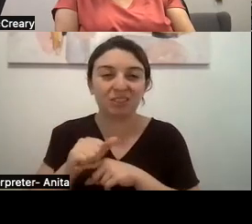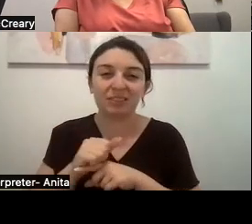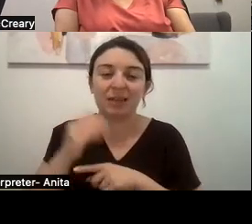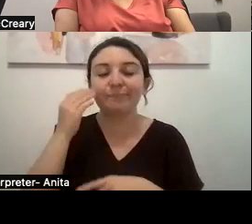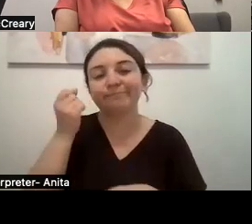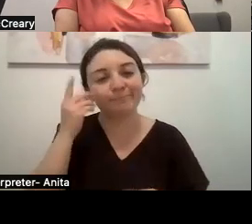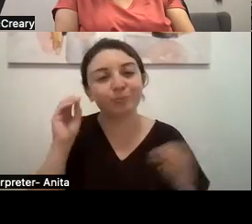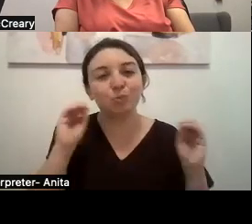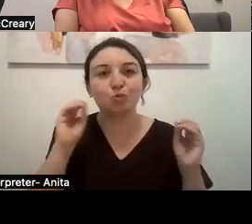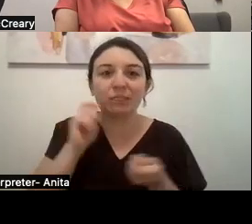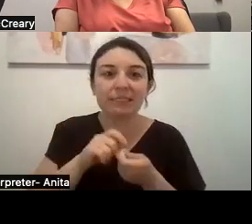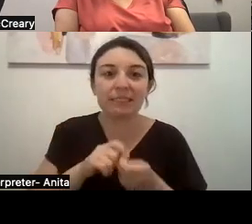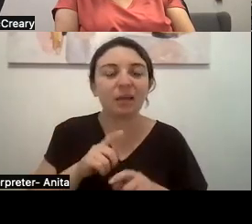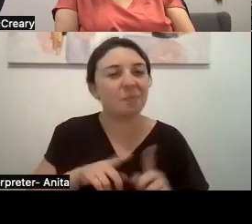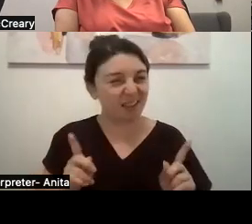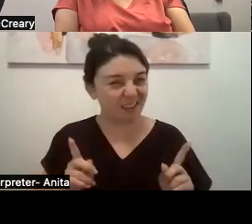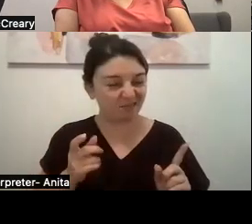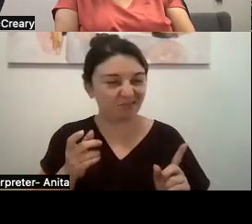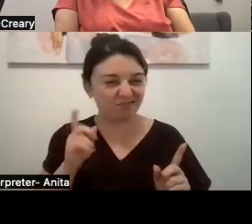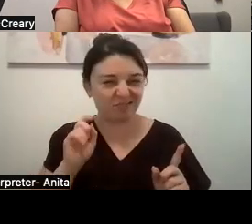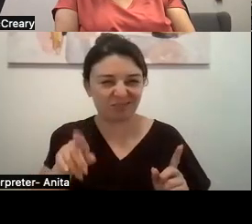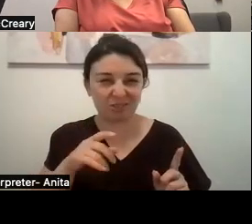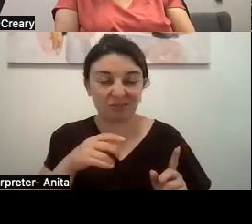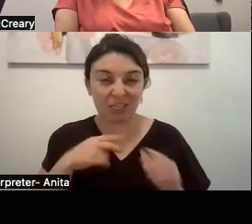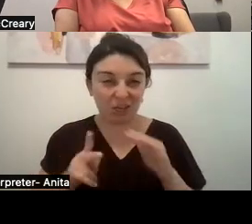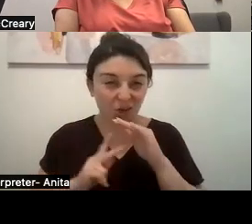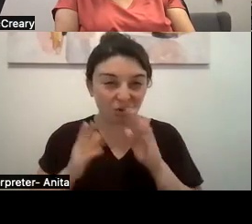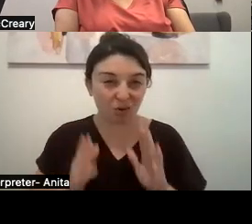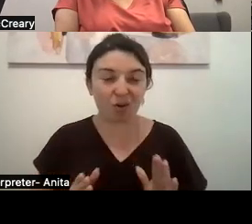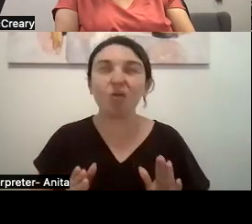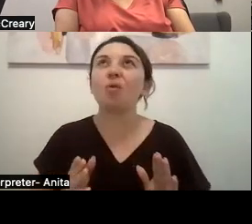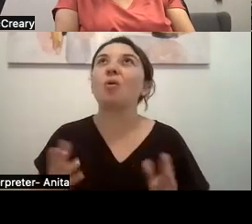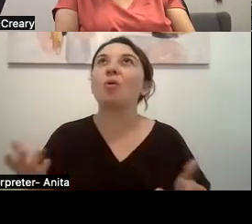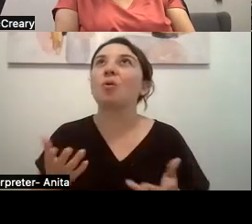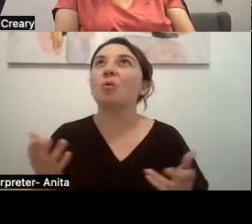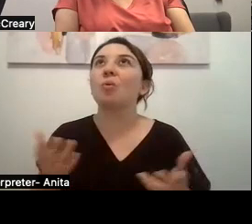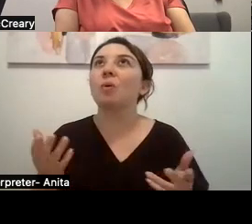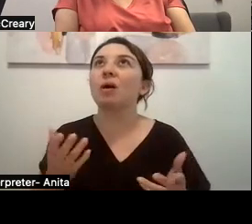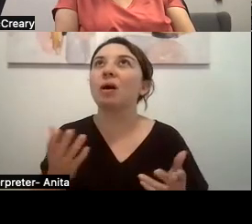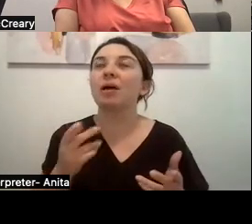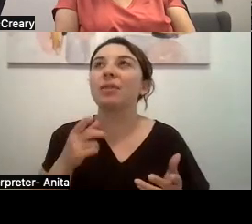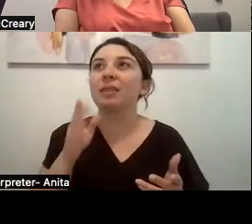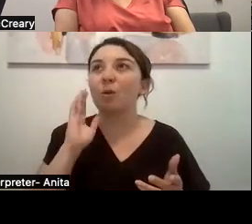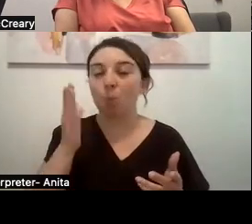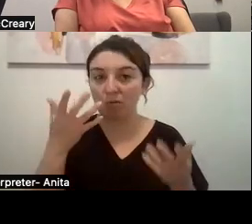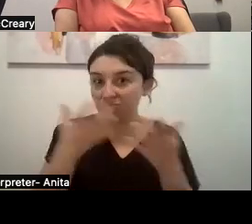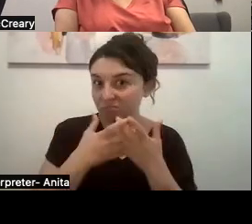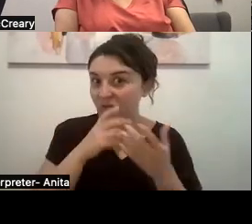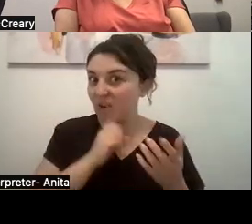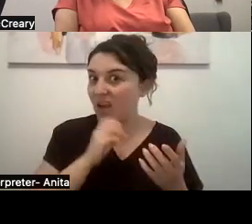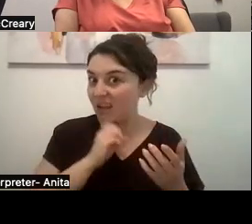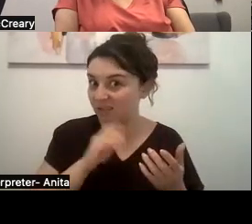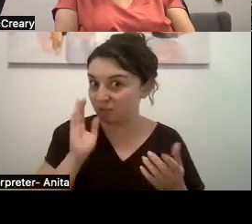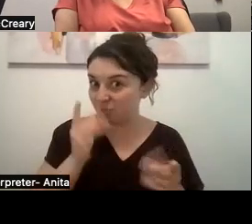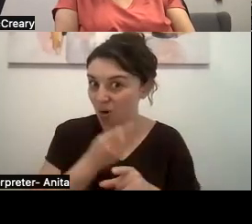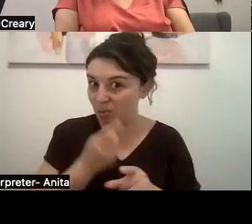is, are the kindergarteners, is it what they're told is happening, is that age appropriate? Absolutely.